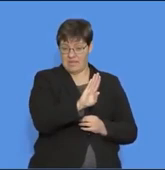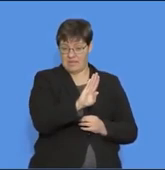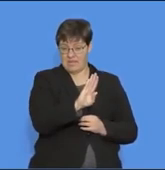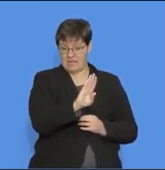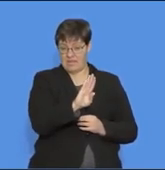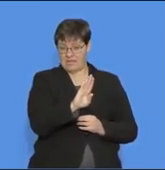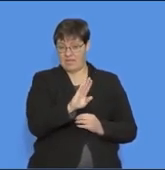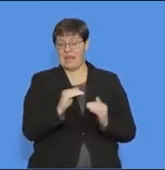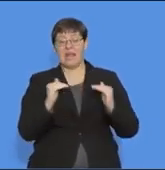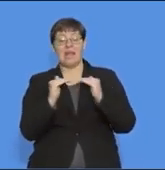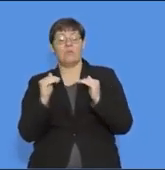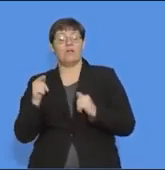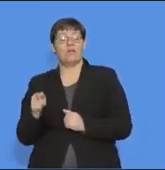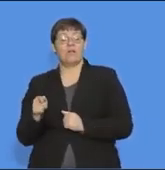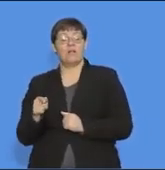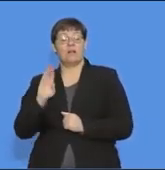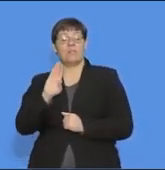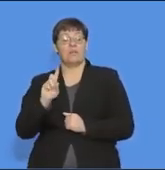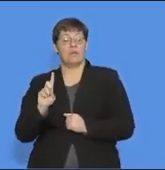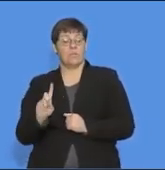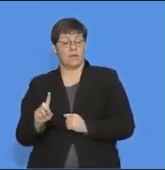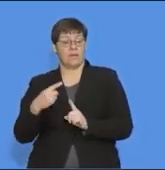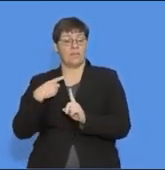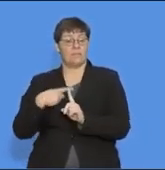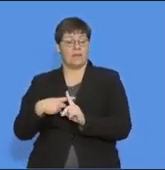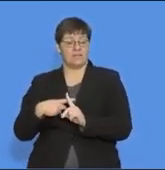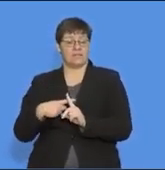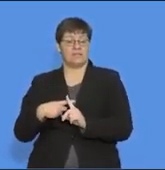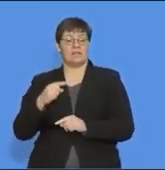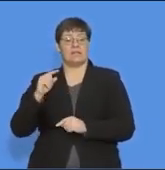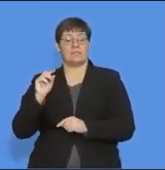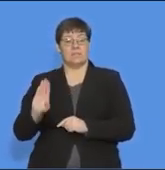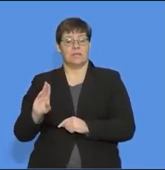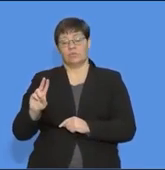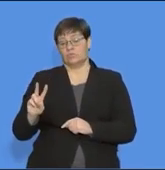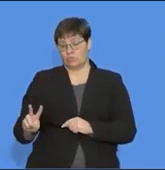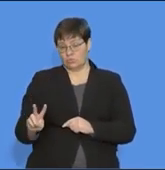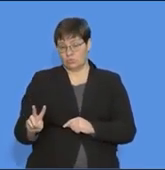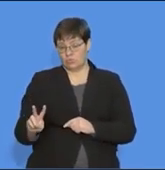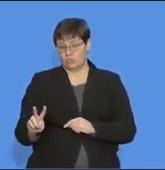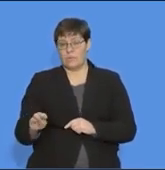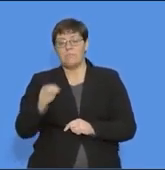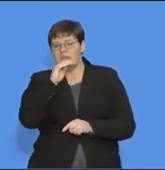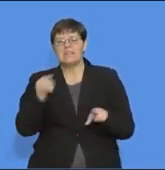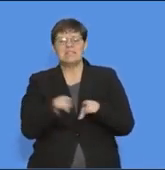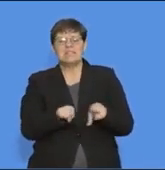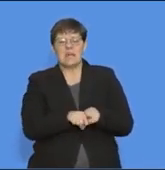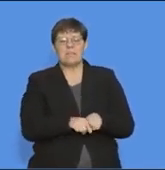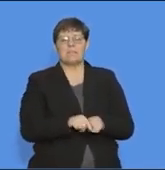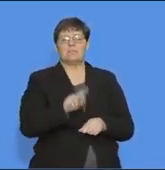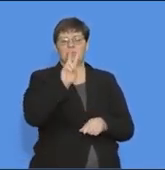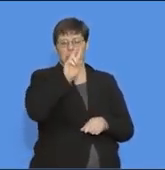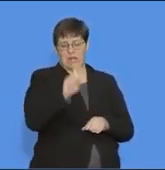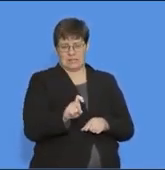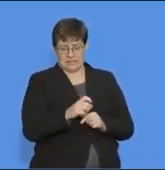B is equals to B1 plus B2, which will be the same